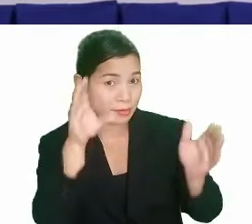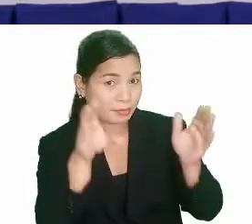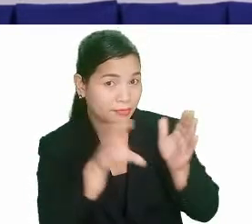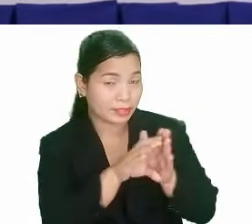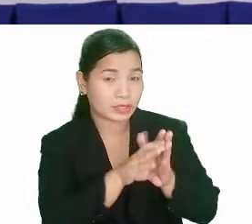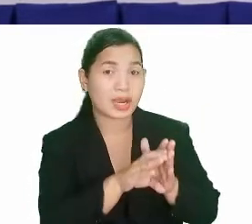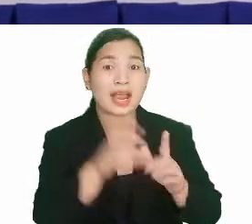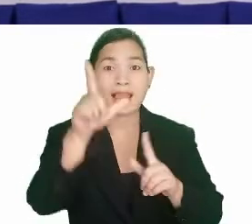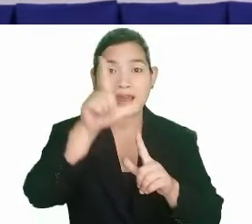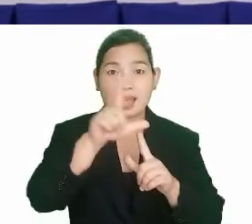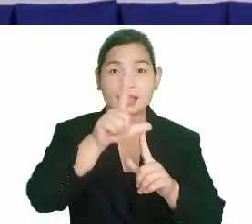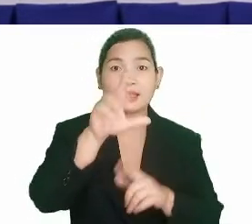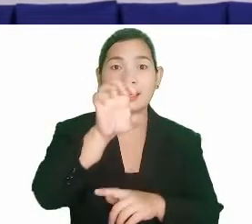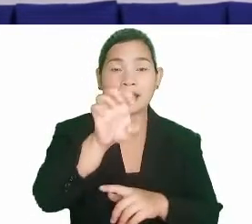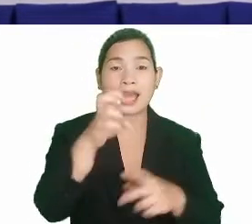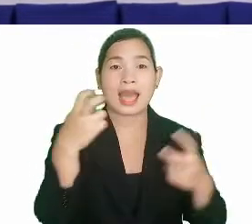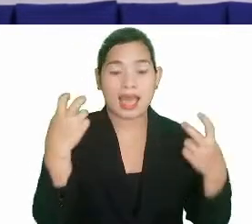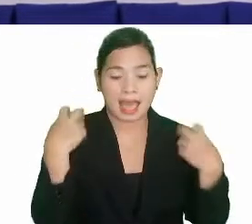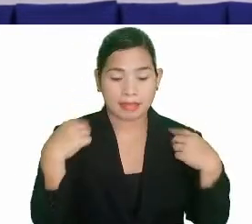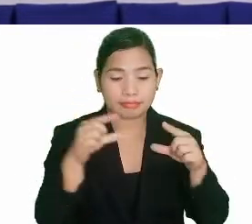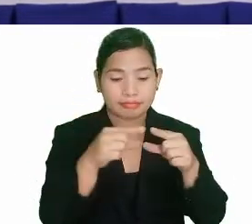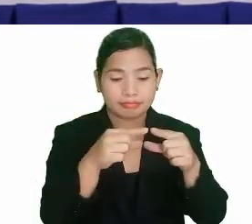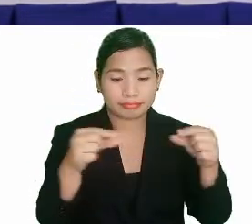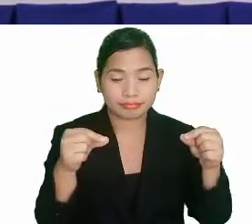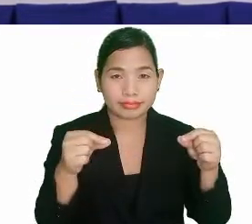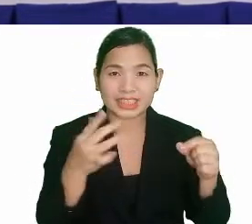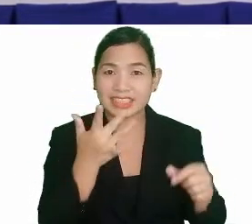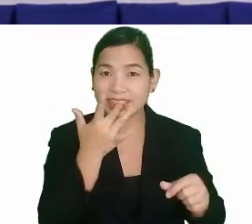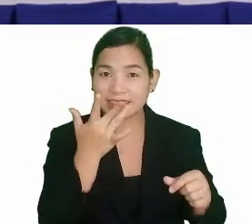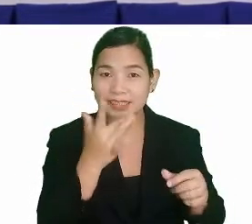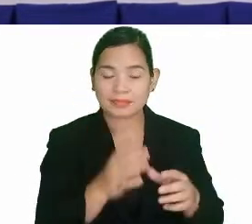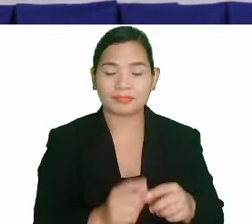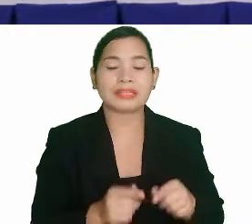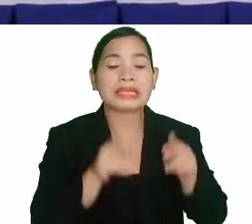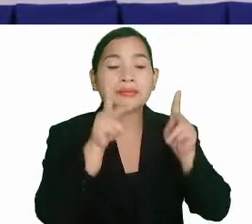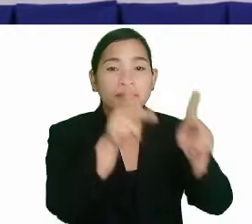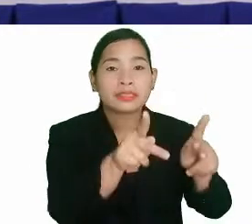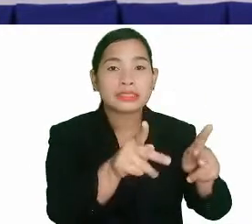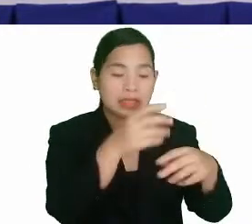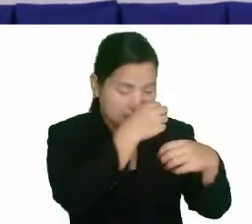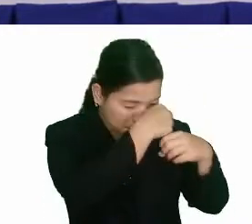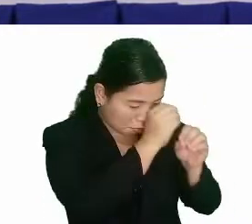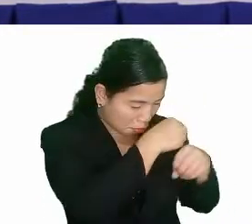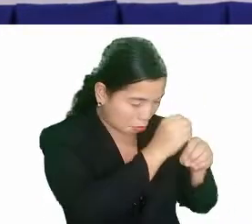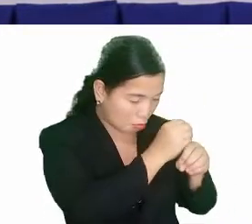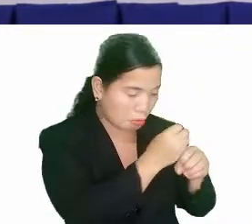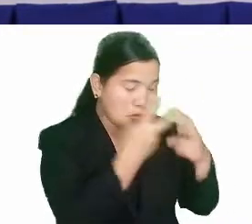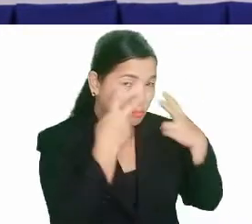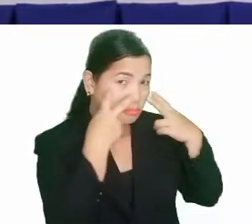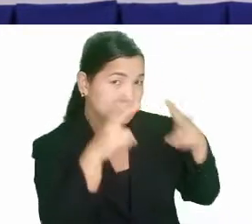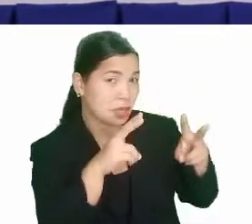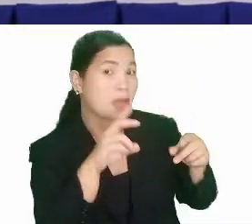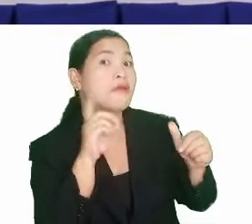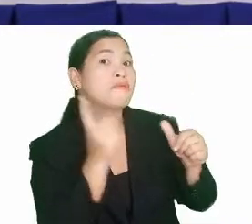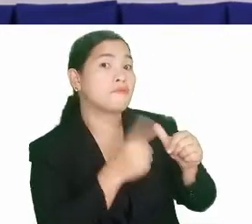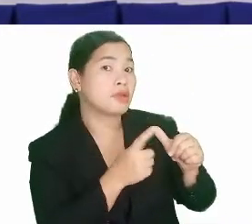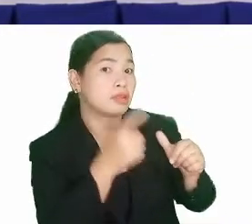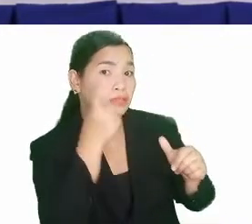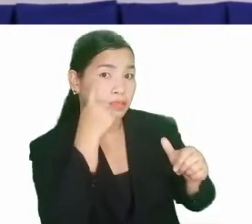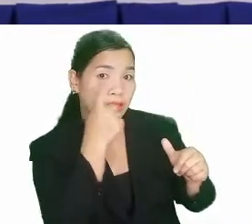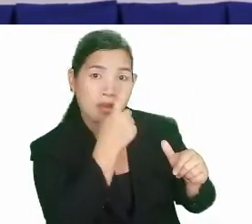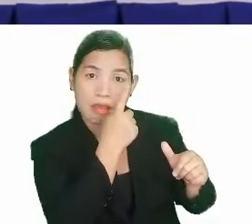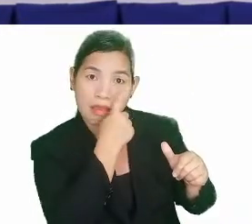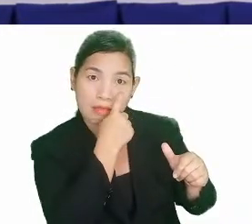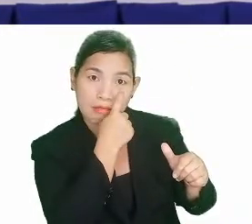mounted on a glass slide and placed on the stage of the microscope. This is what we normally see using